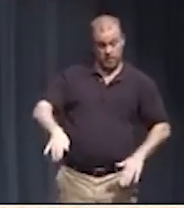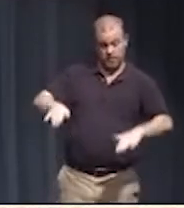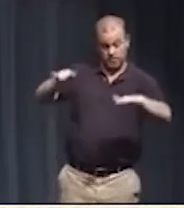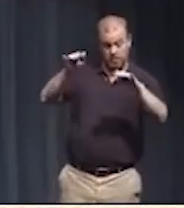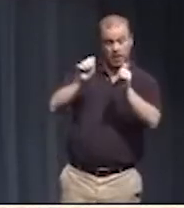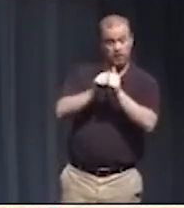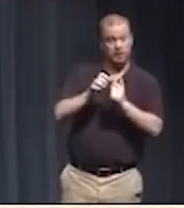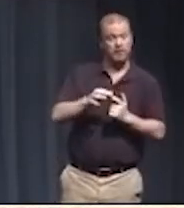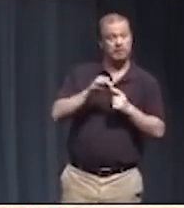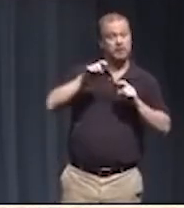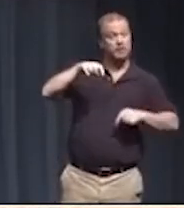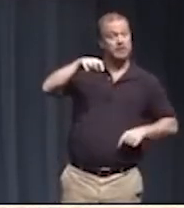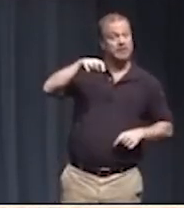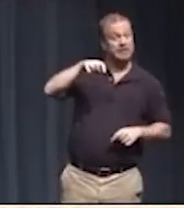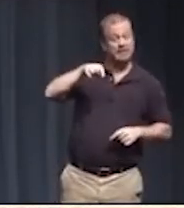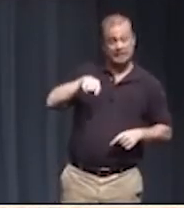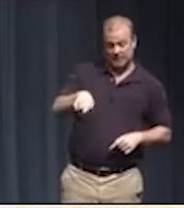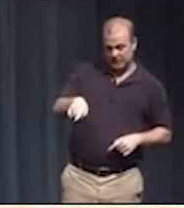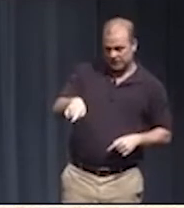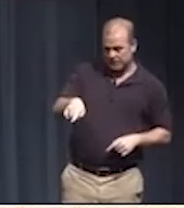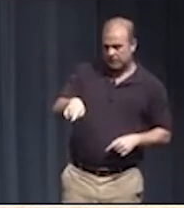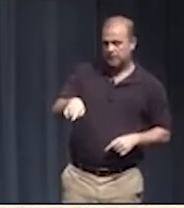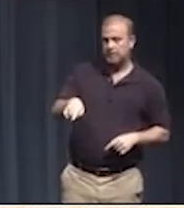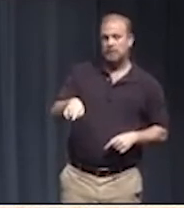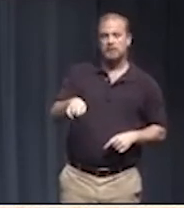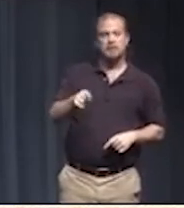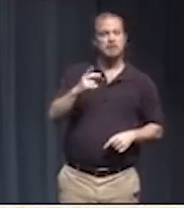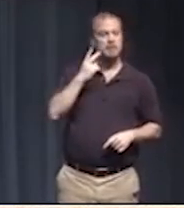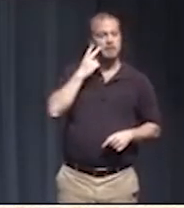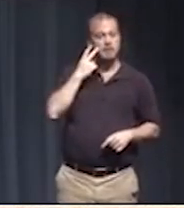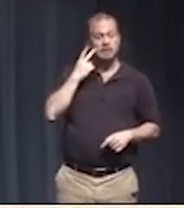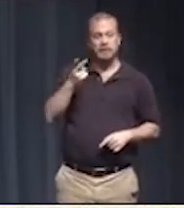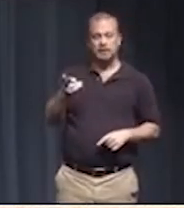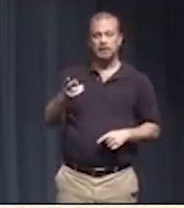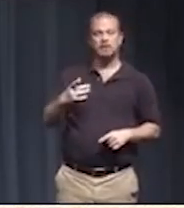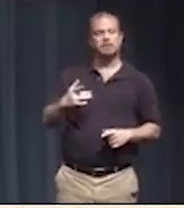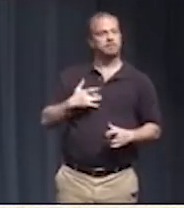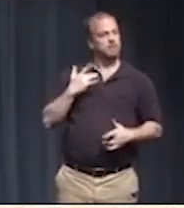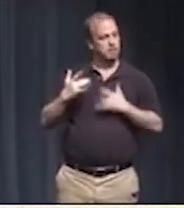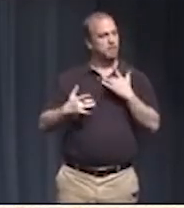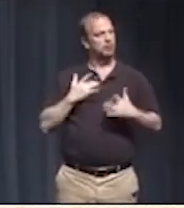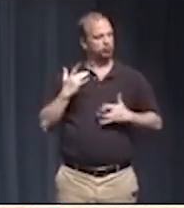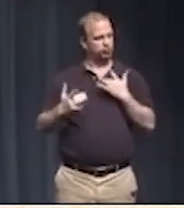special needs. You're dealing with those issues. Let's face it, they are emotional issues.